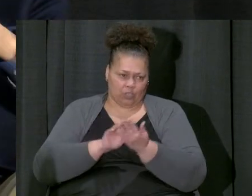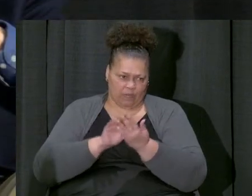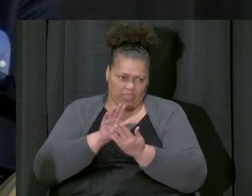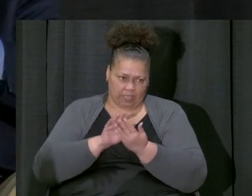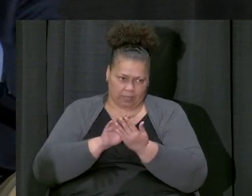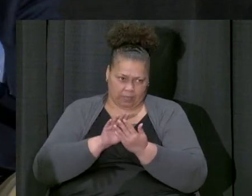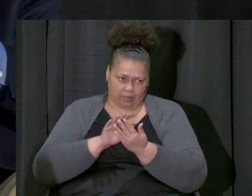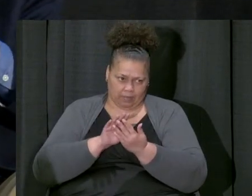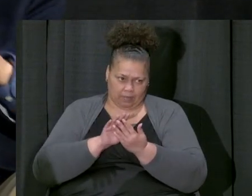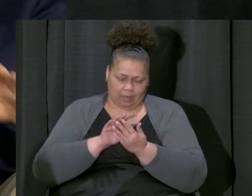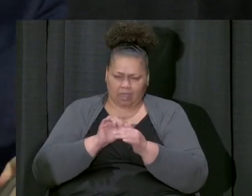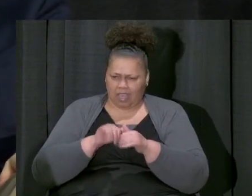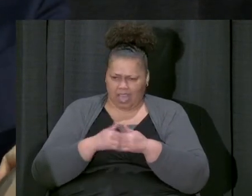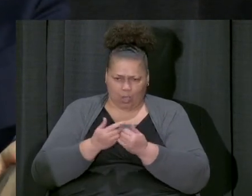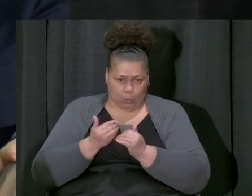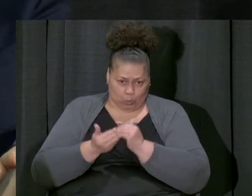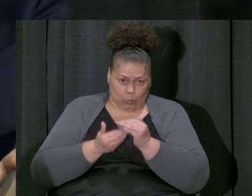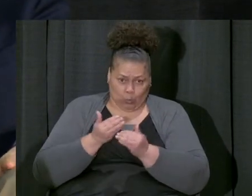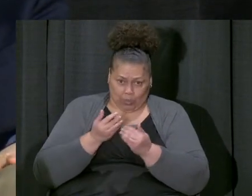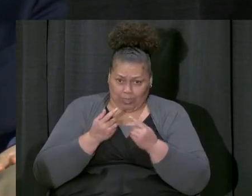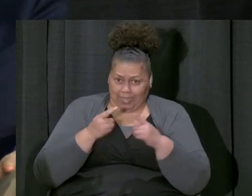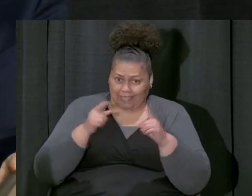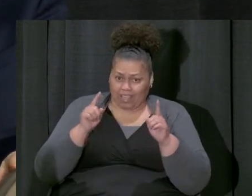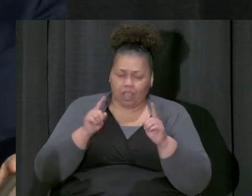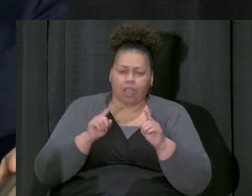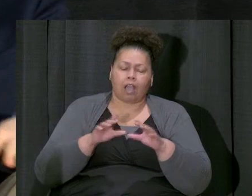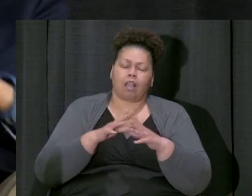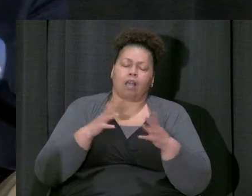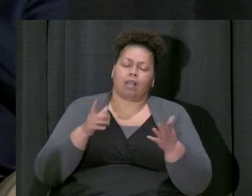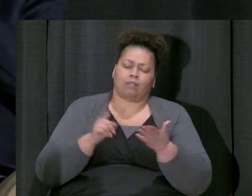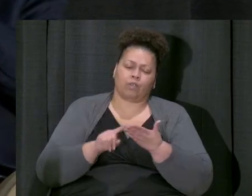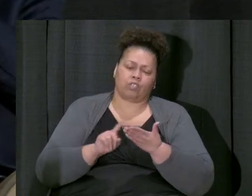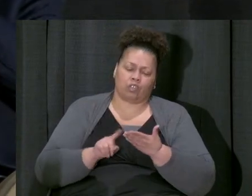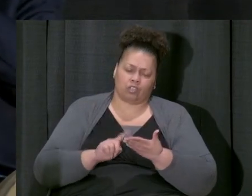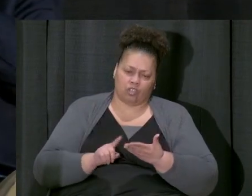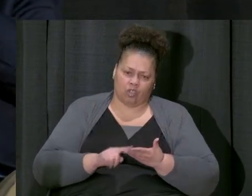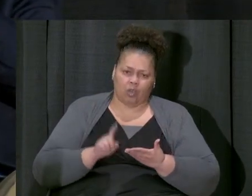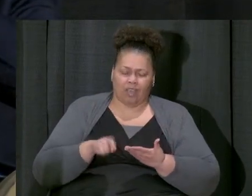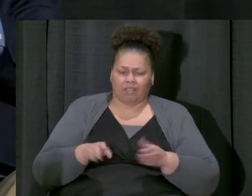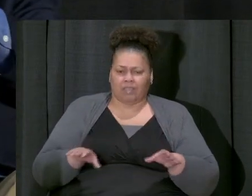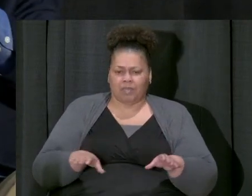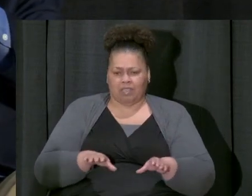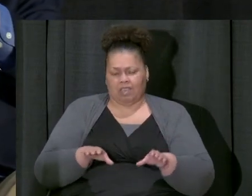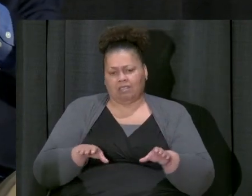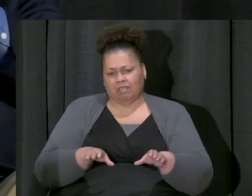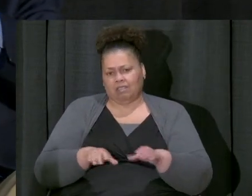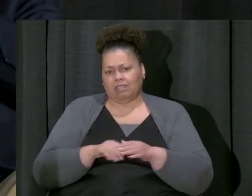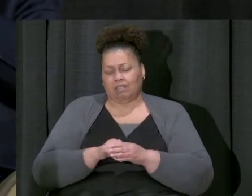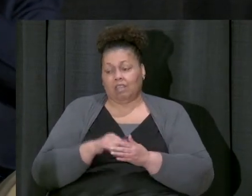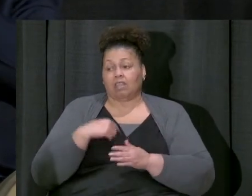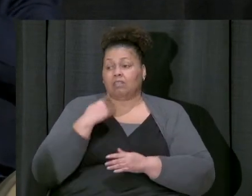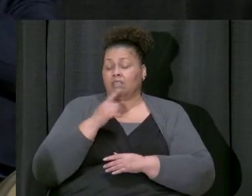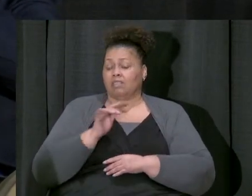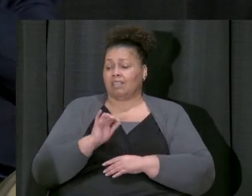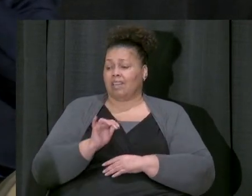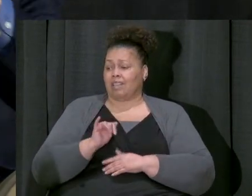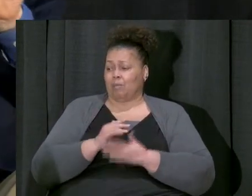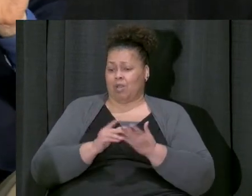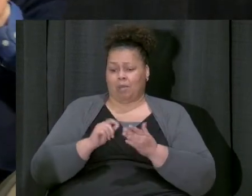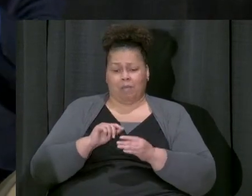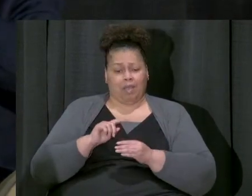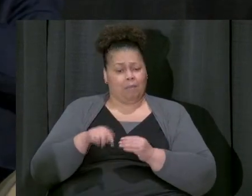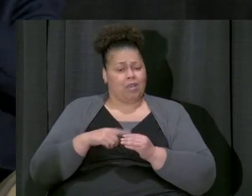So how do we get there? A whole lot of research has to be done. It looks like the part about